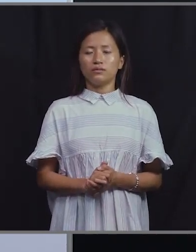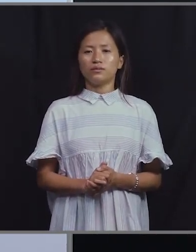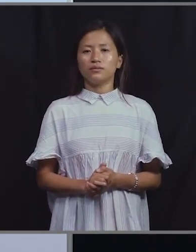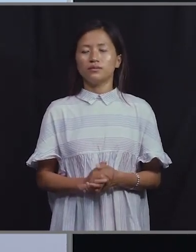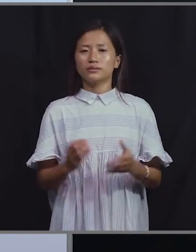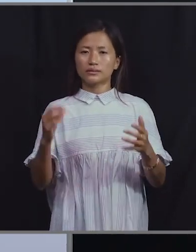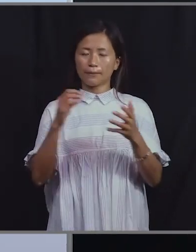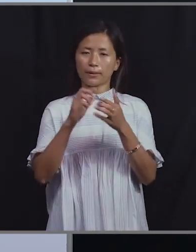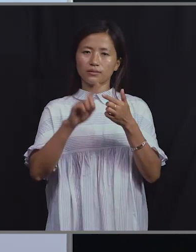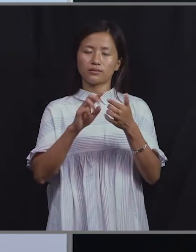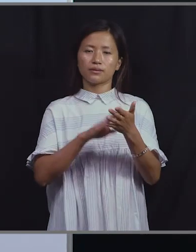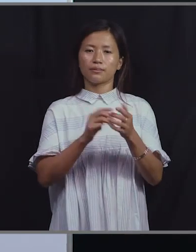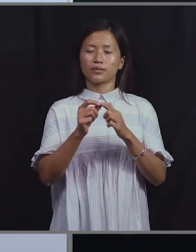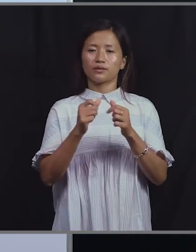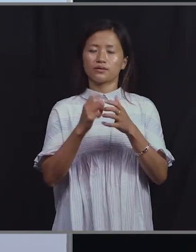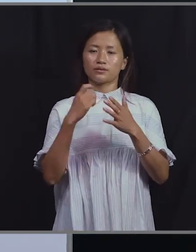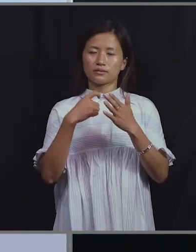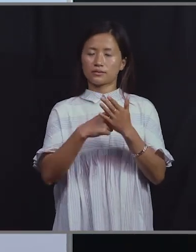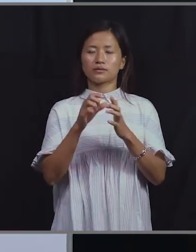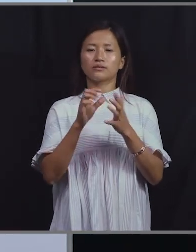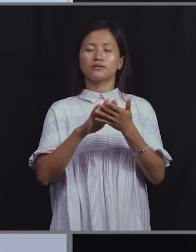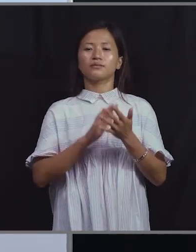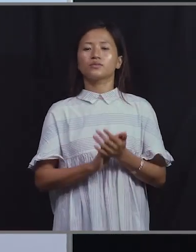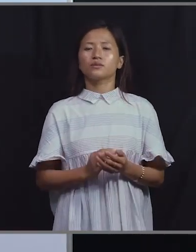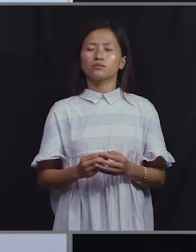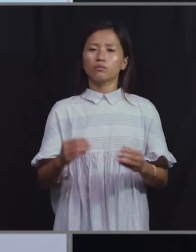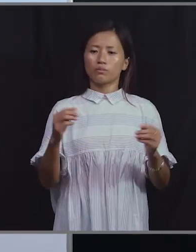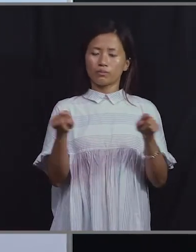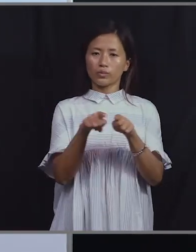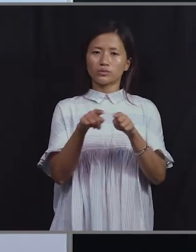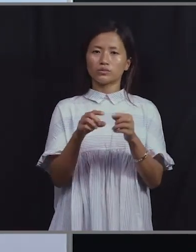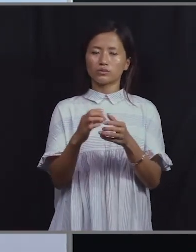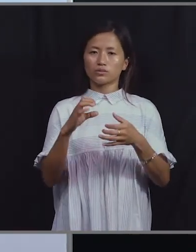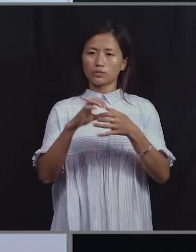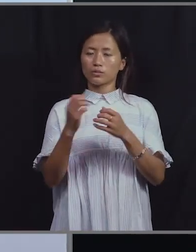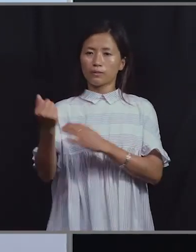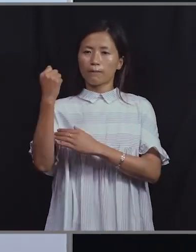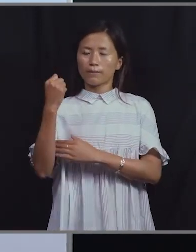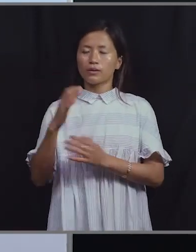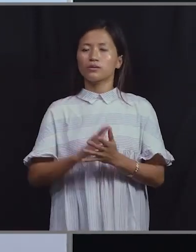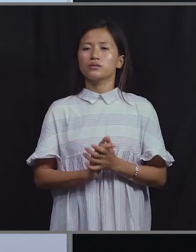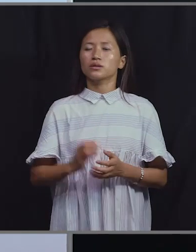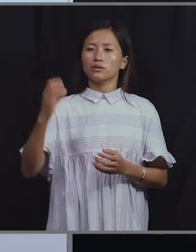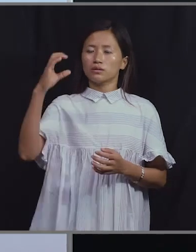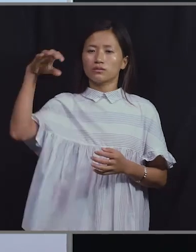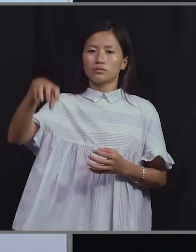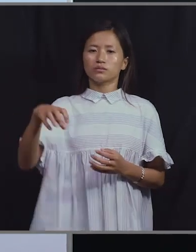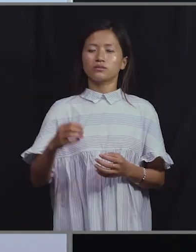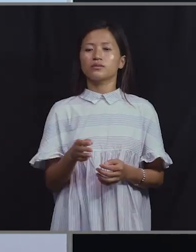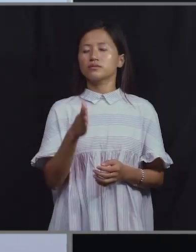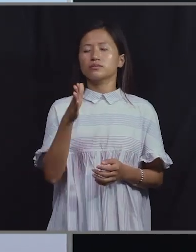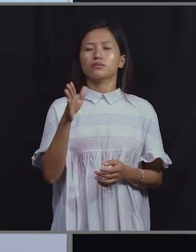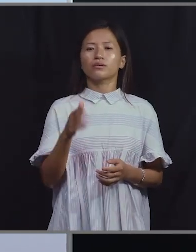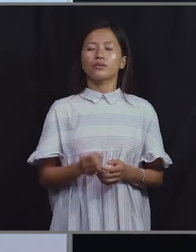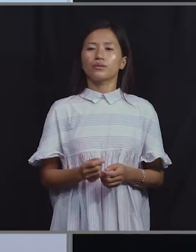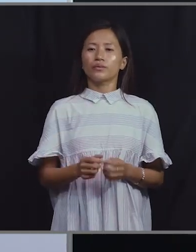The impact of this crisis is that both the superpower countries, they realize that there is no winner, okay,